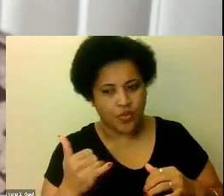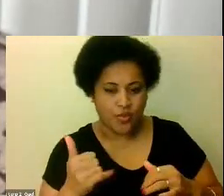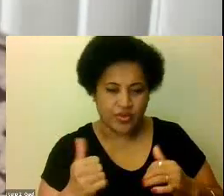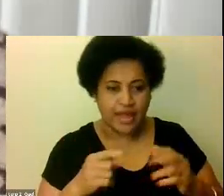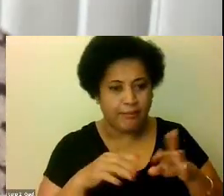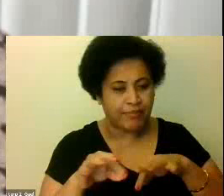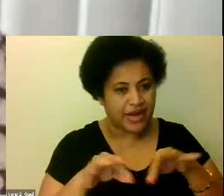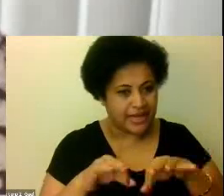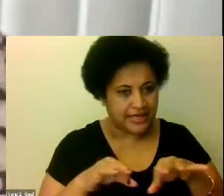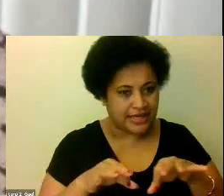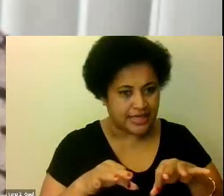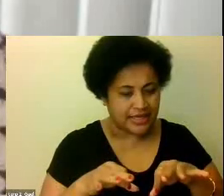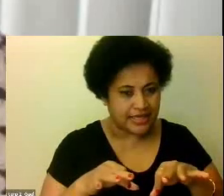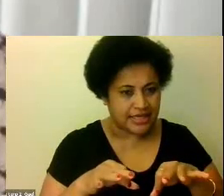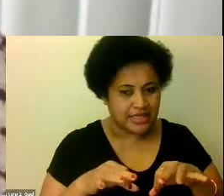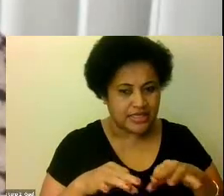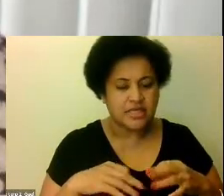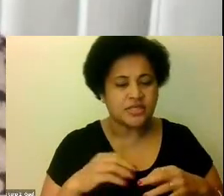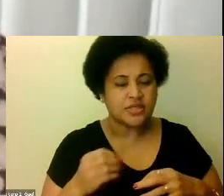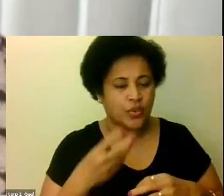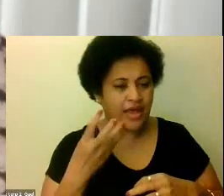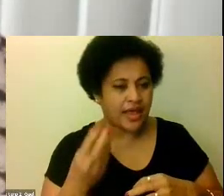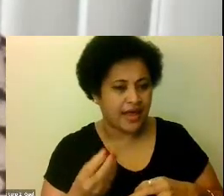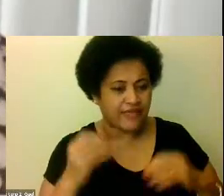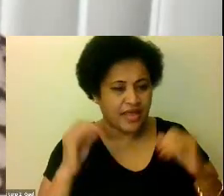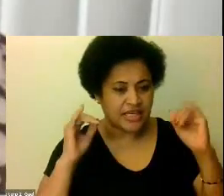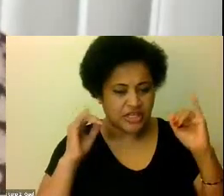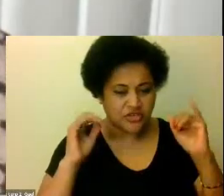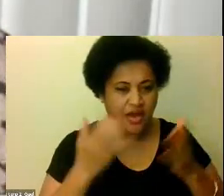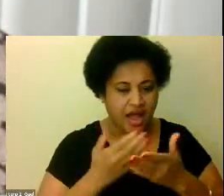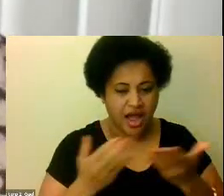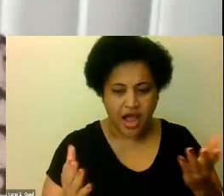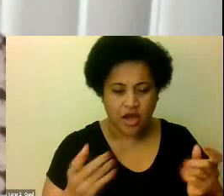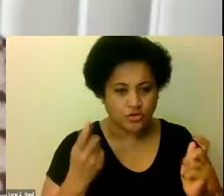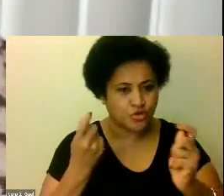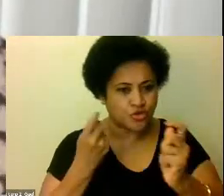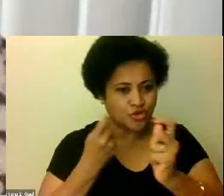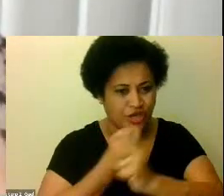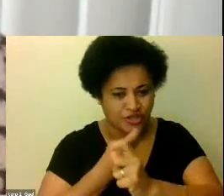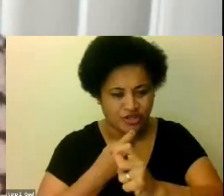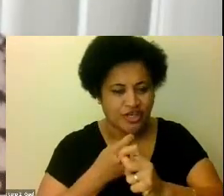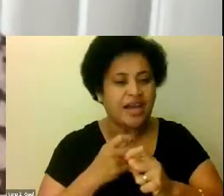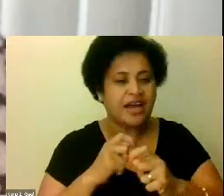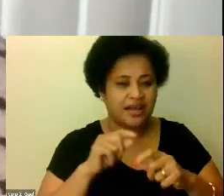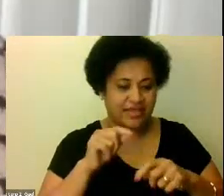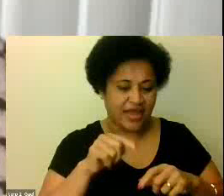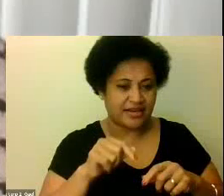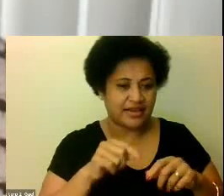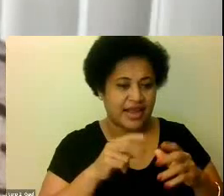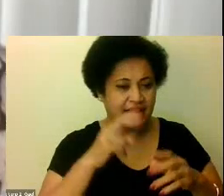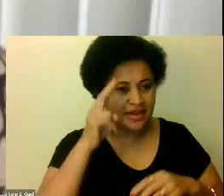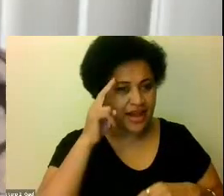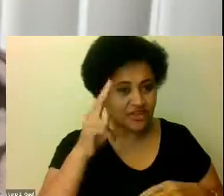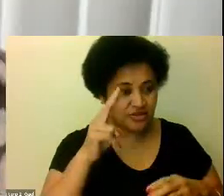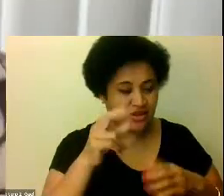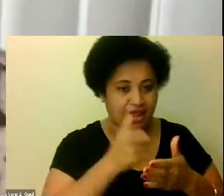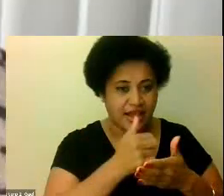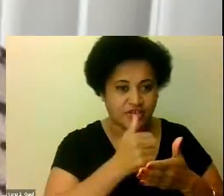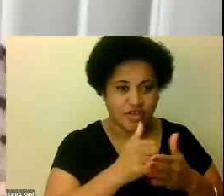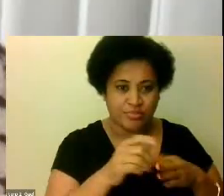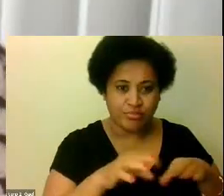have data privacy or issues about the digitization in sort of their national action plans, which means our governments thinking about these